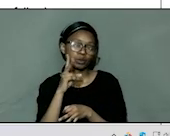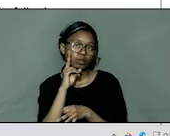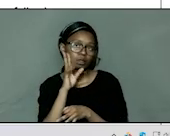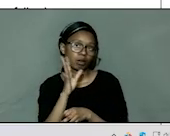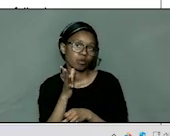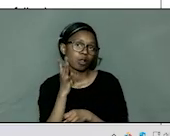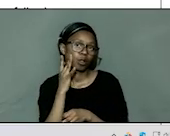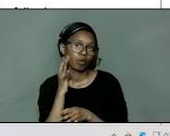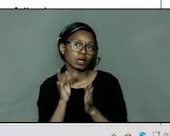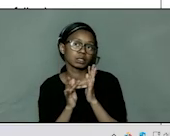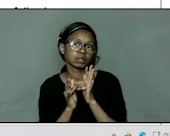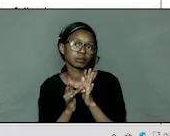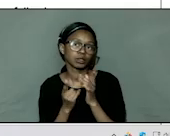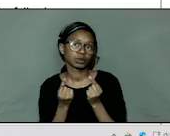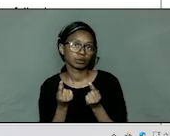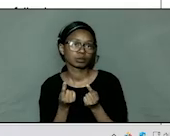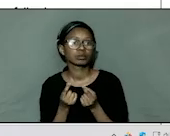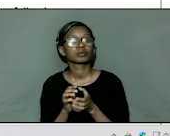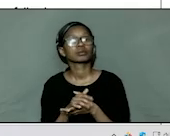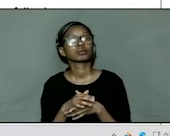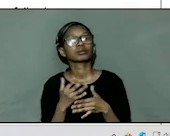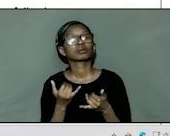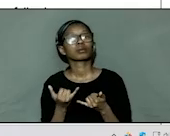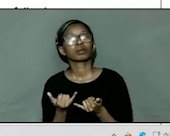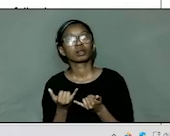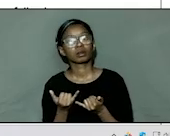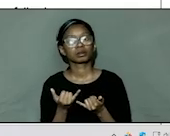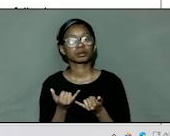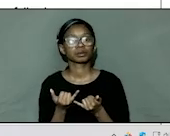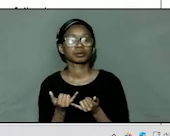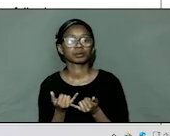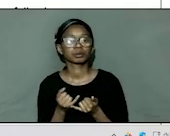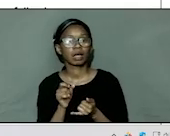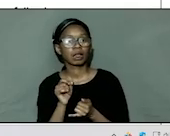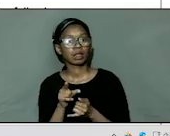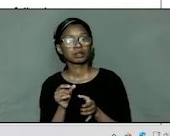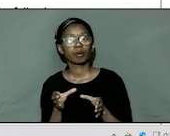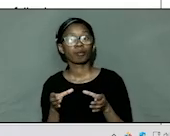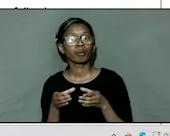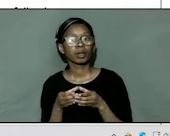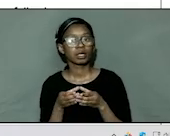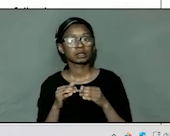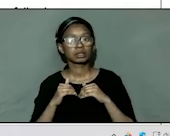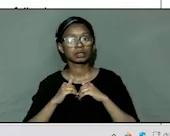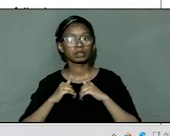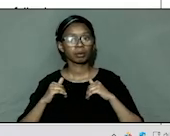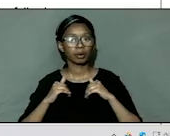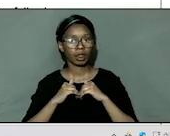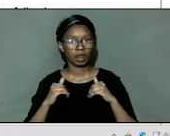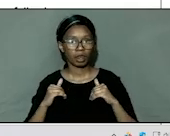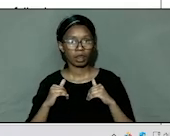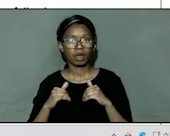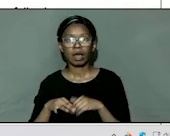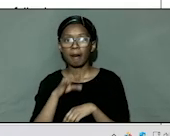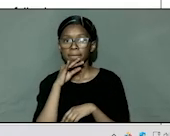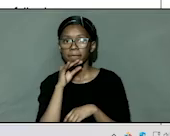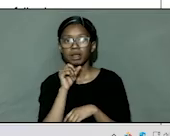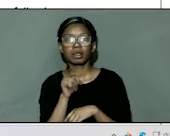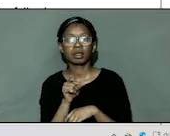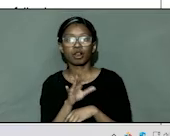an example. So because now these populations are separated, it means that there will